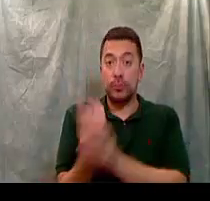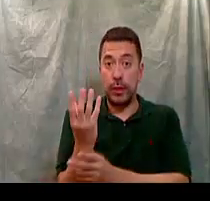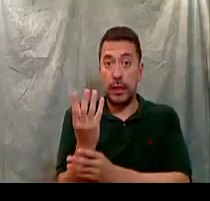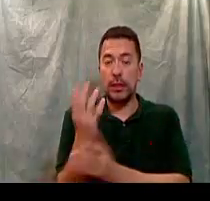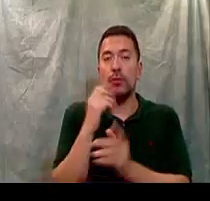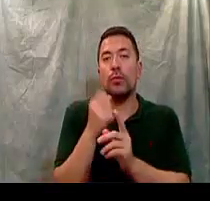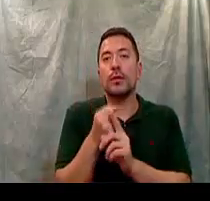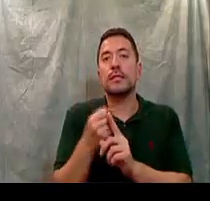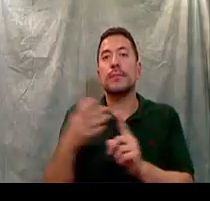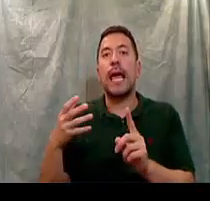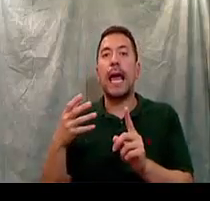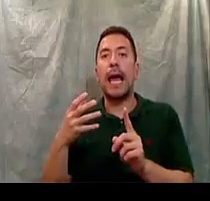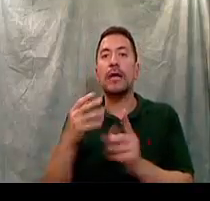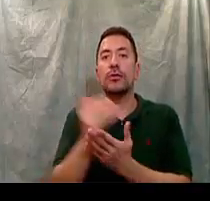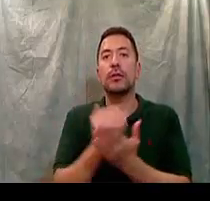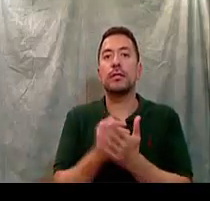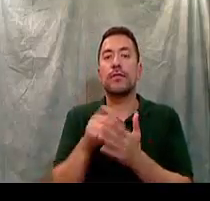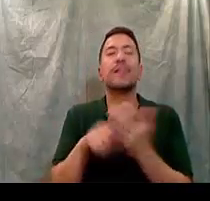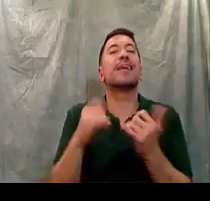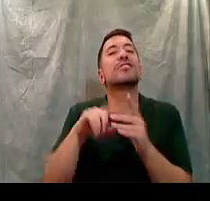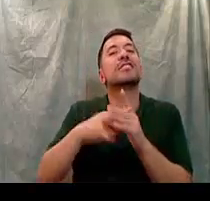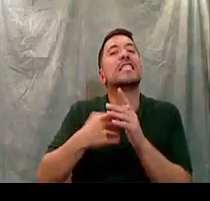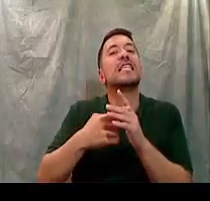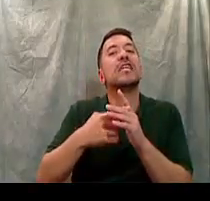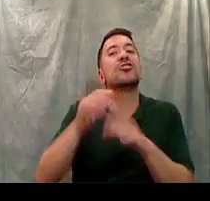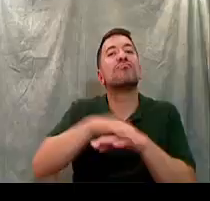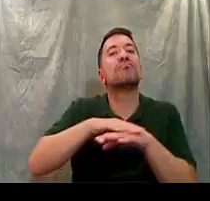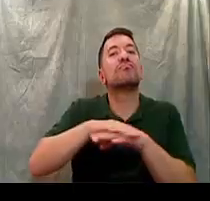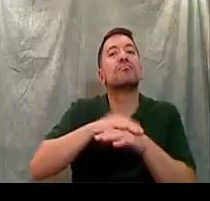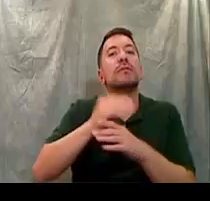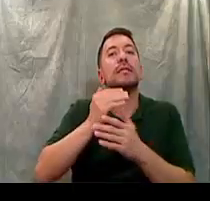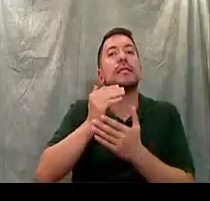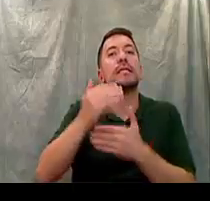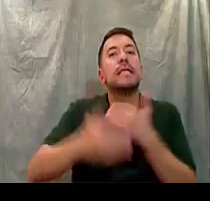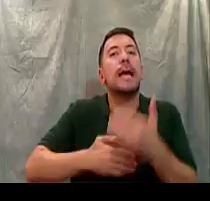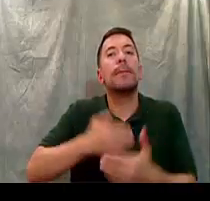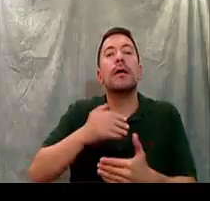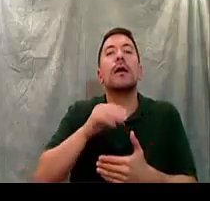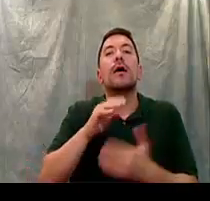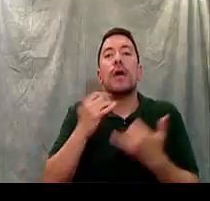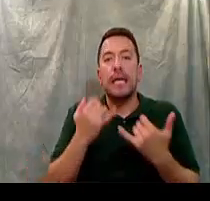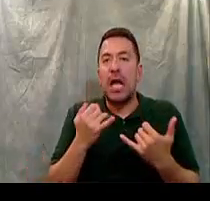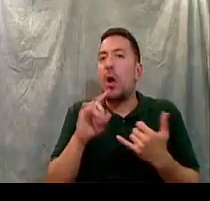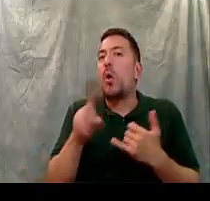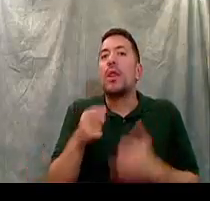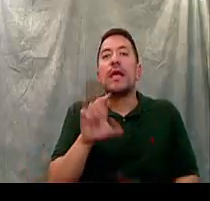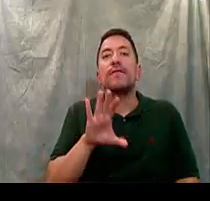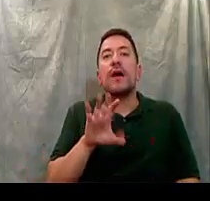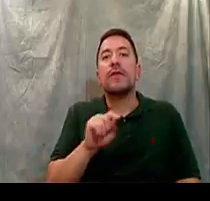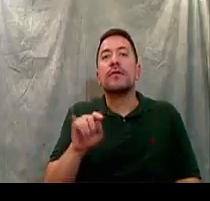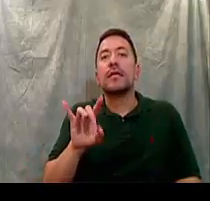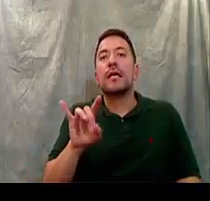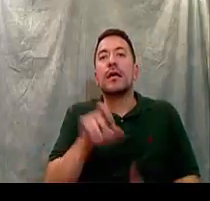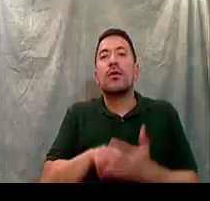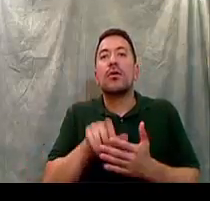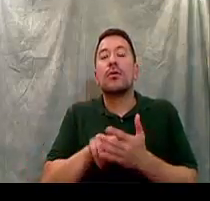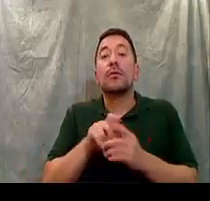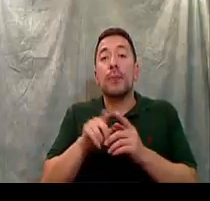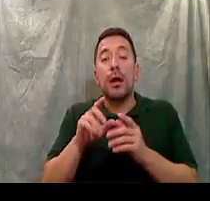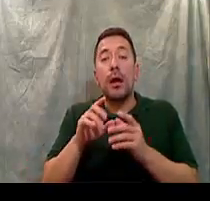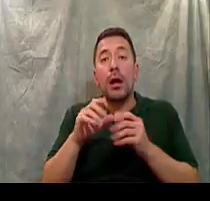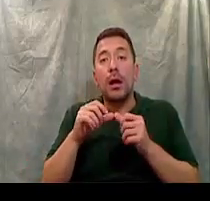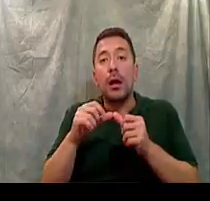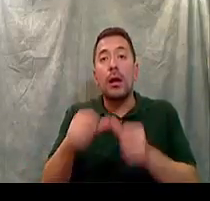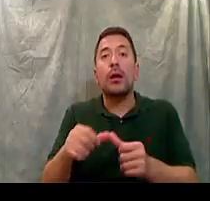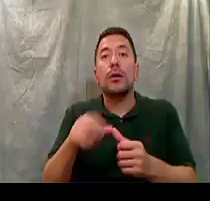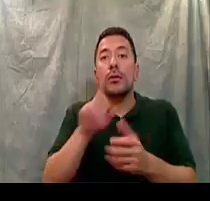list of articles, right? And this is just your sort of initial step. And so 5 to 8 for now works, but as you're doing your searching and your reading, it's a